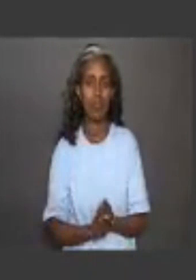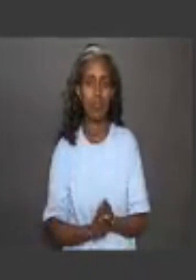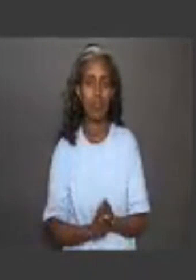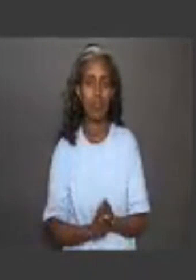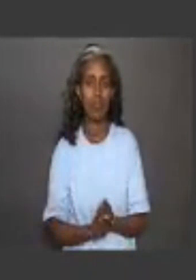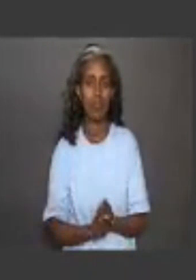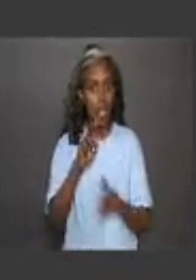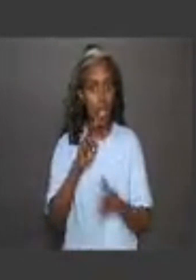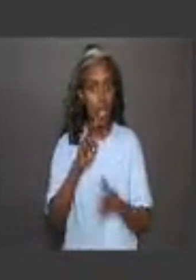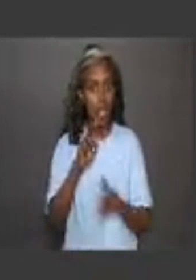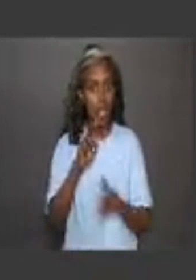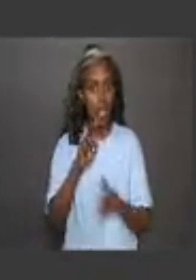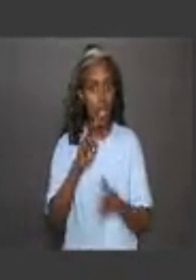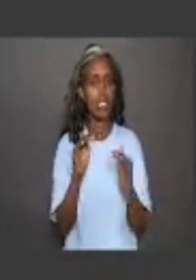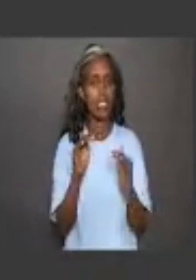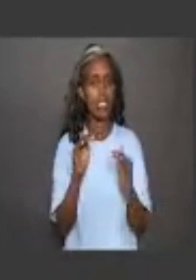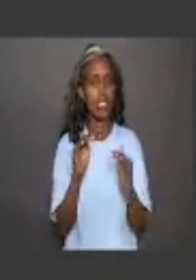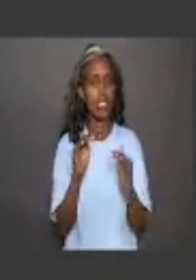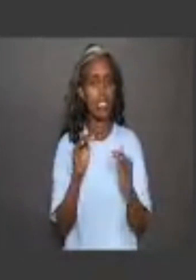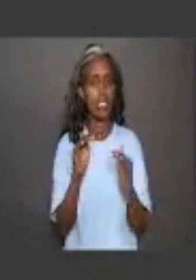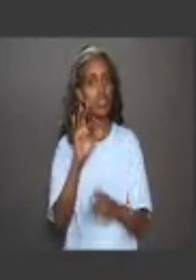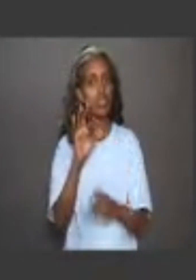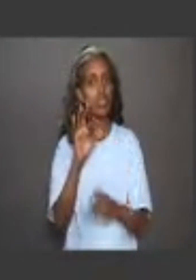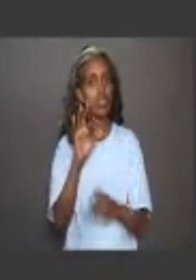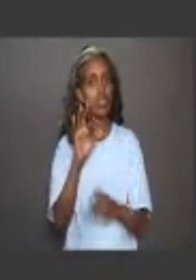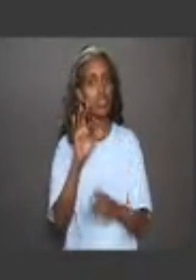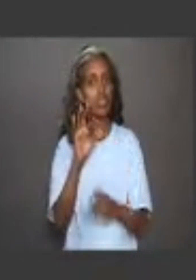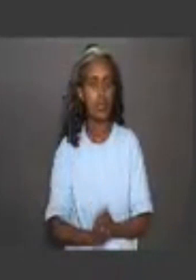x equals 9.